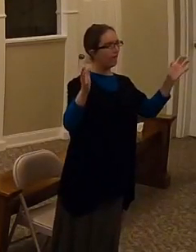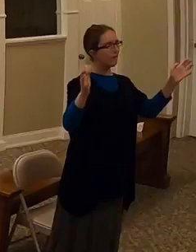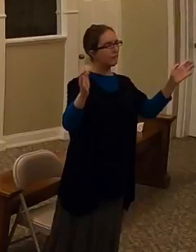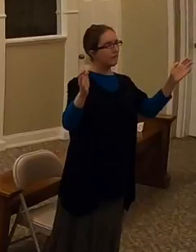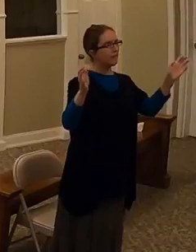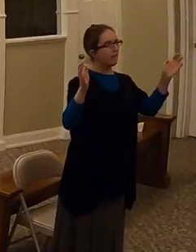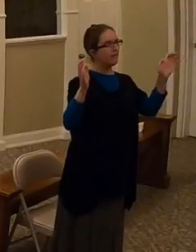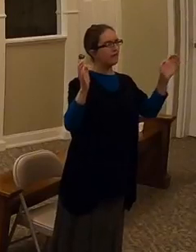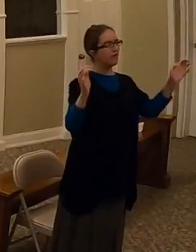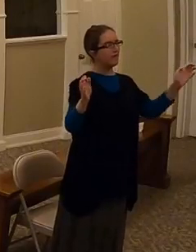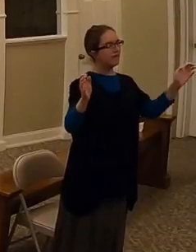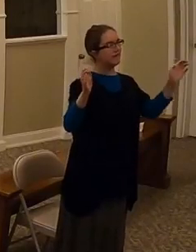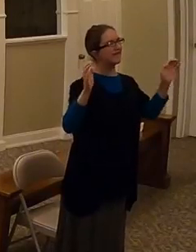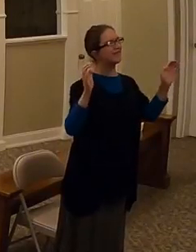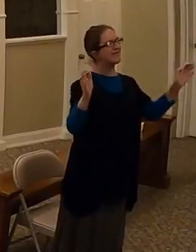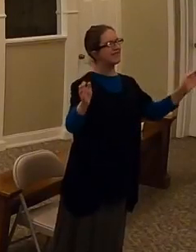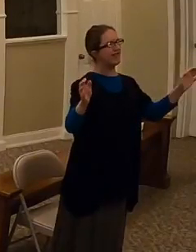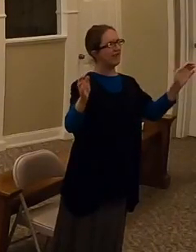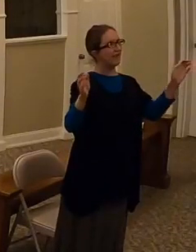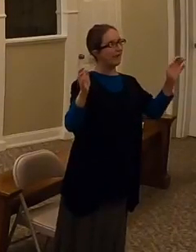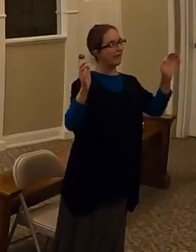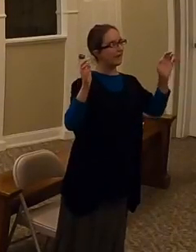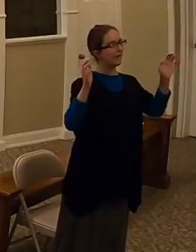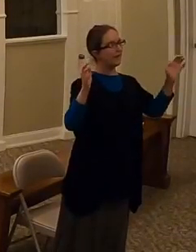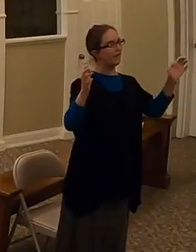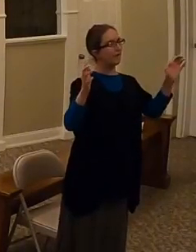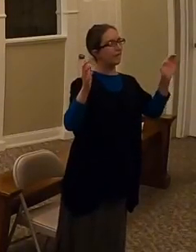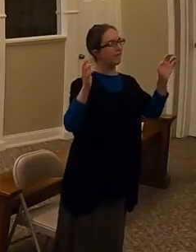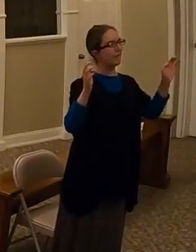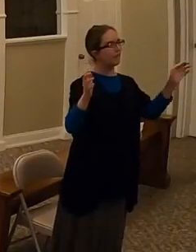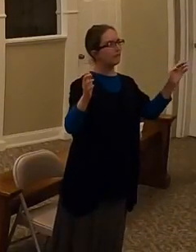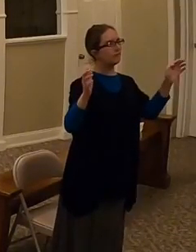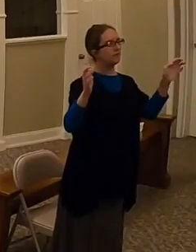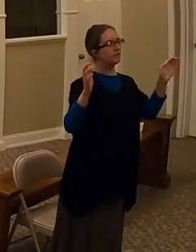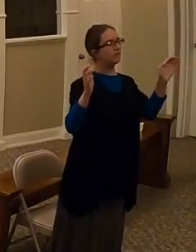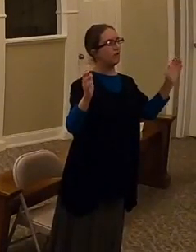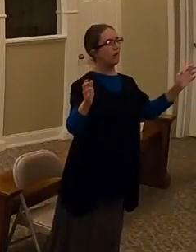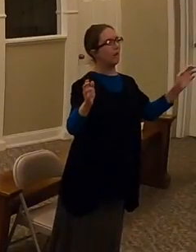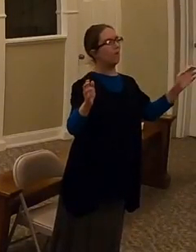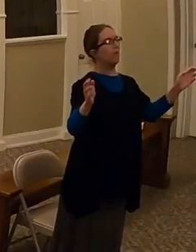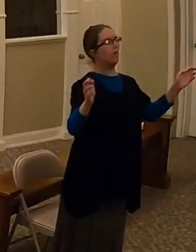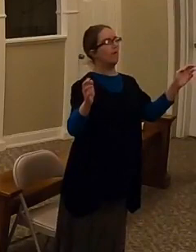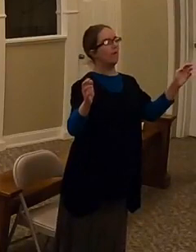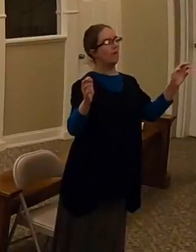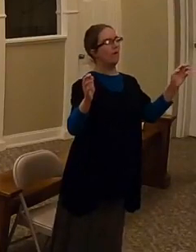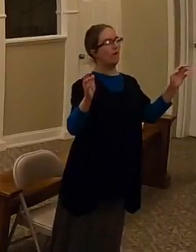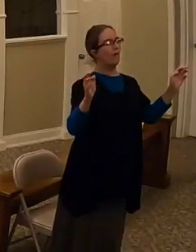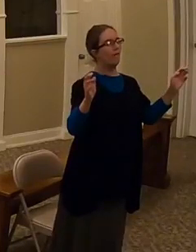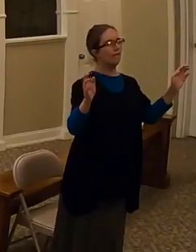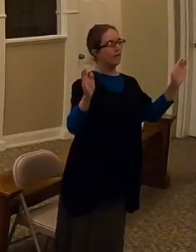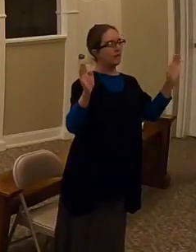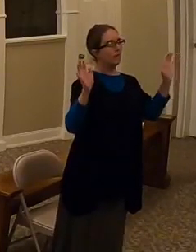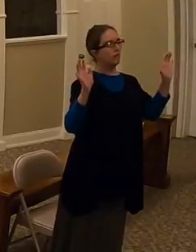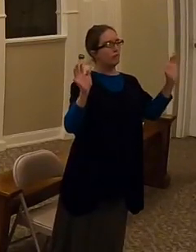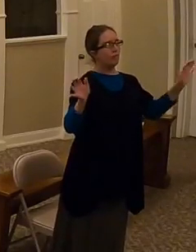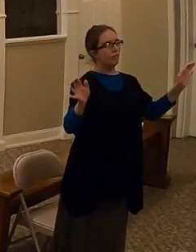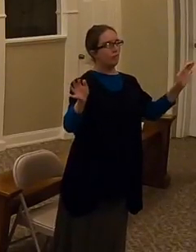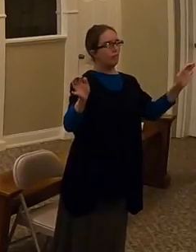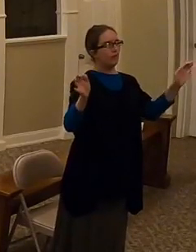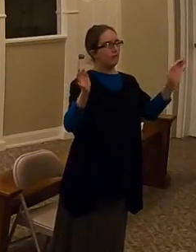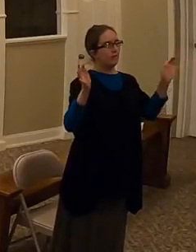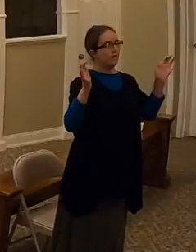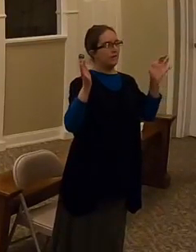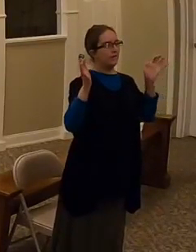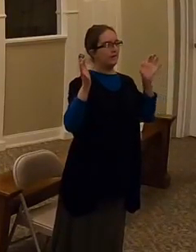worship you. I praise your name, oh God. I lift you up, oh God. Lord, I glorify you, oh God. I thank you, Lord.